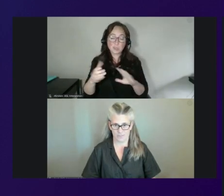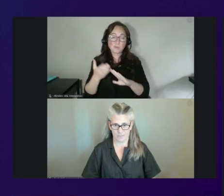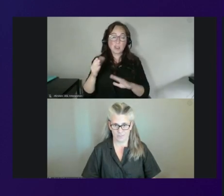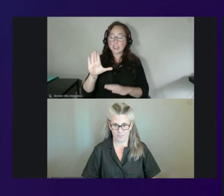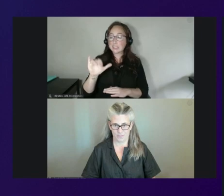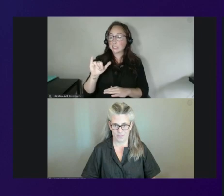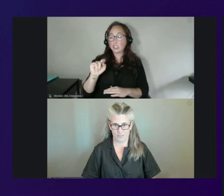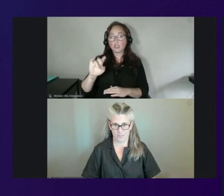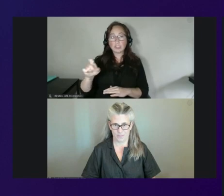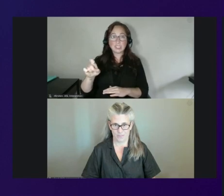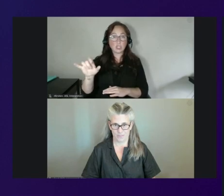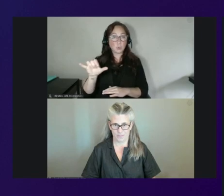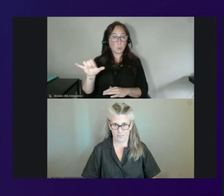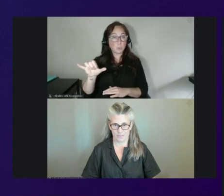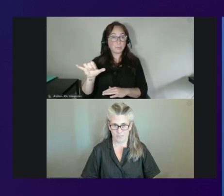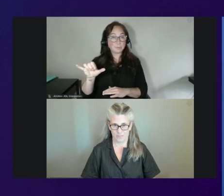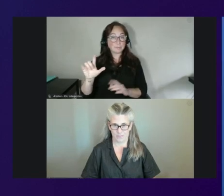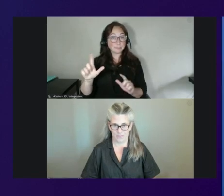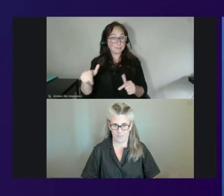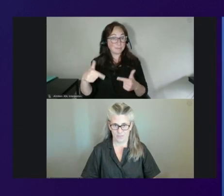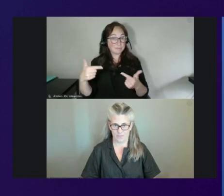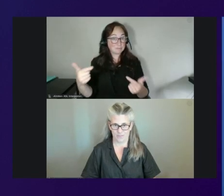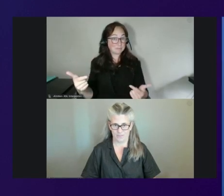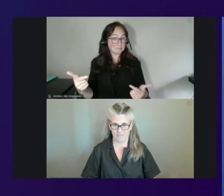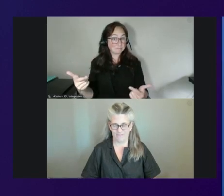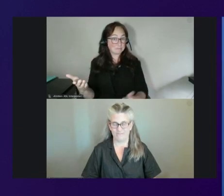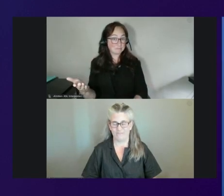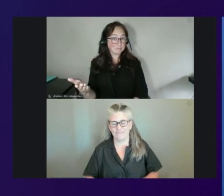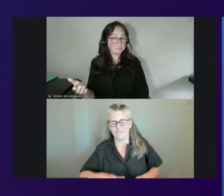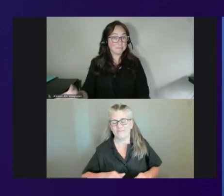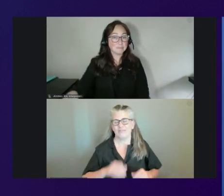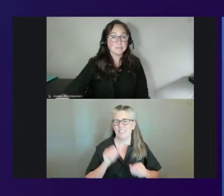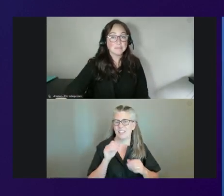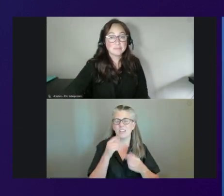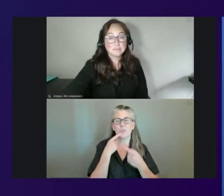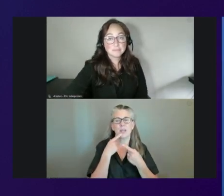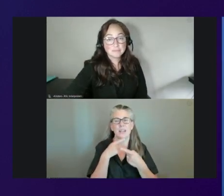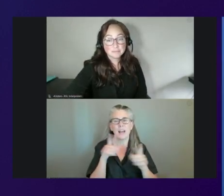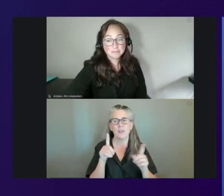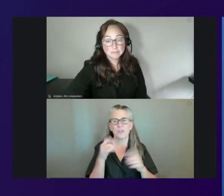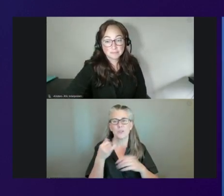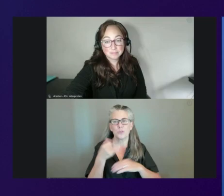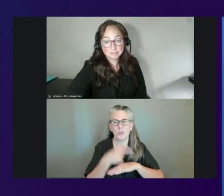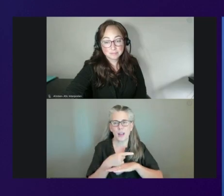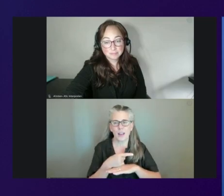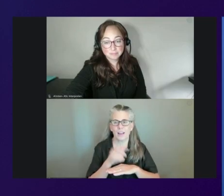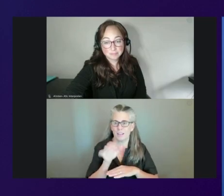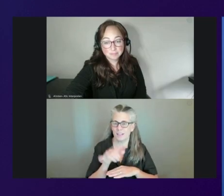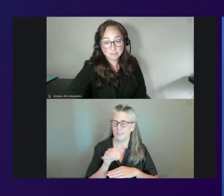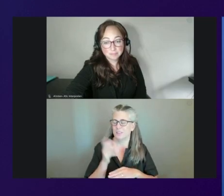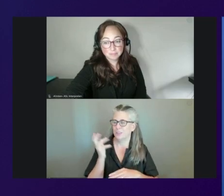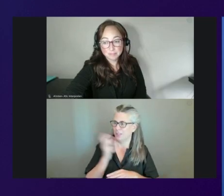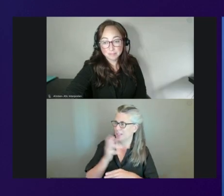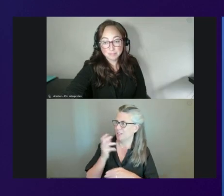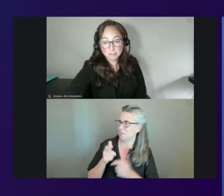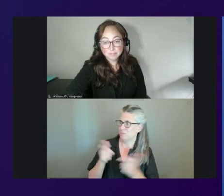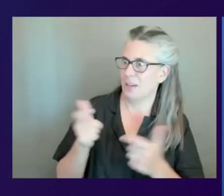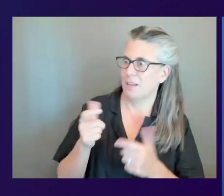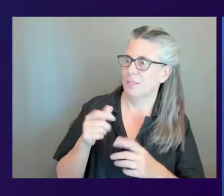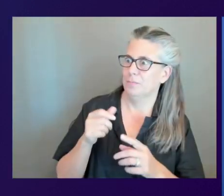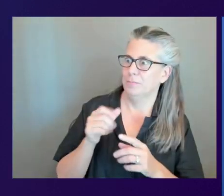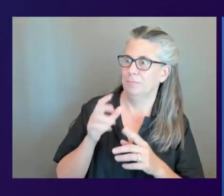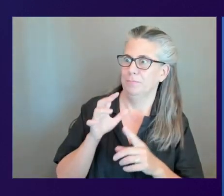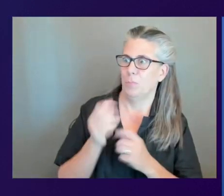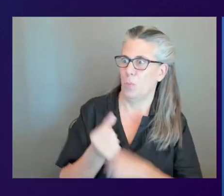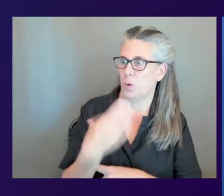Core. That was an announcement earlier. We just kind of announced that today. Yeah, it was a big morning for us. So, Gigi, is it fair to say if I'm